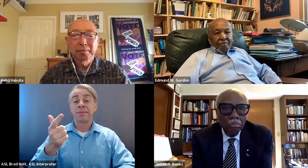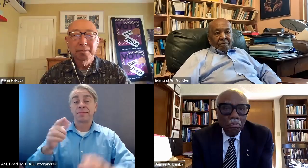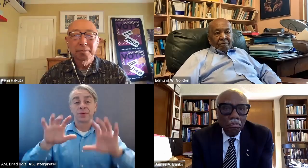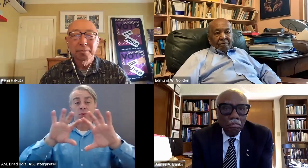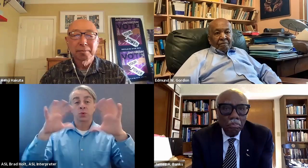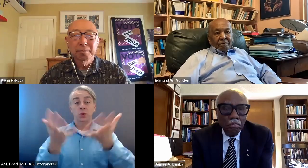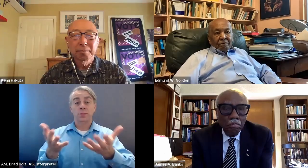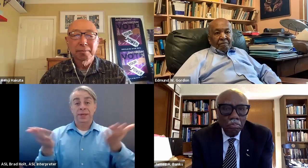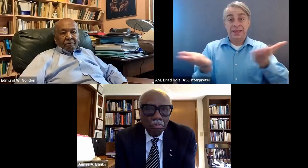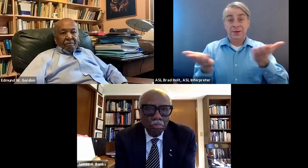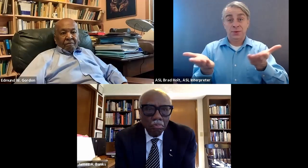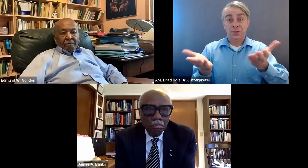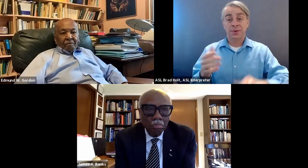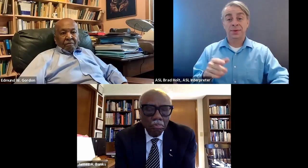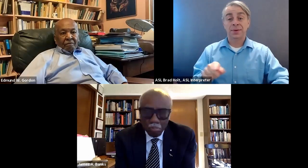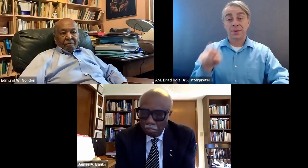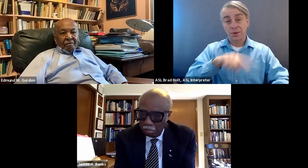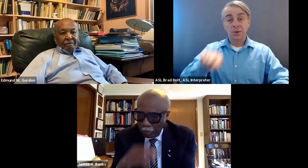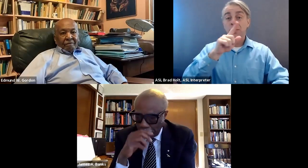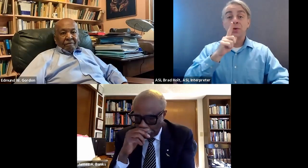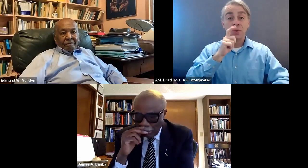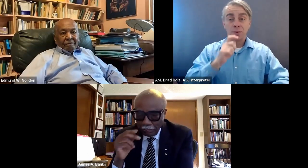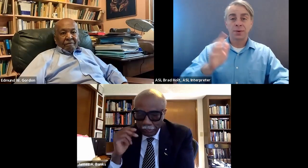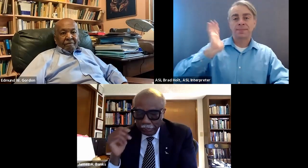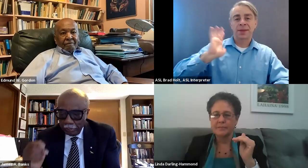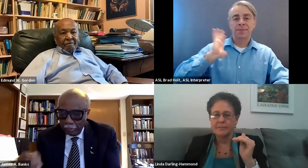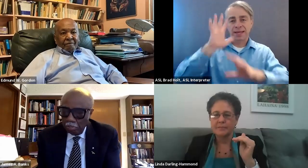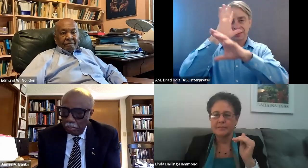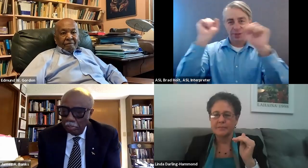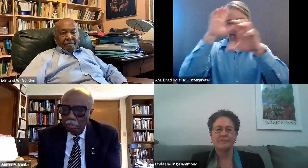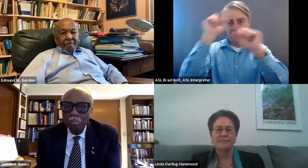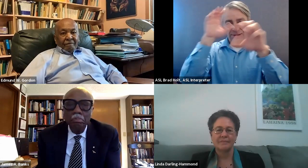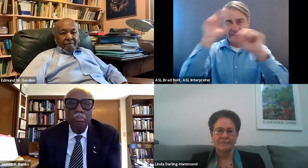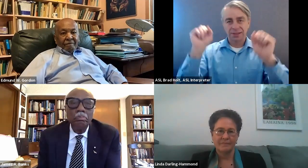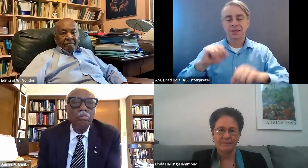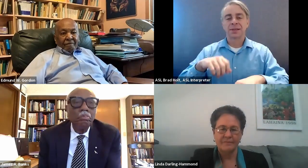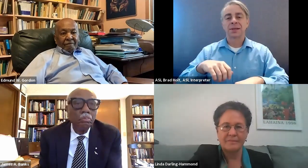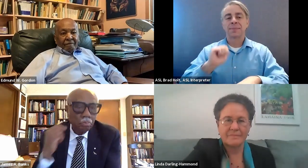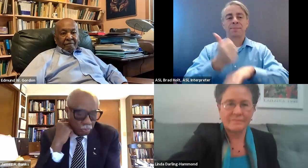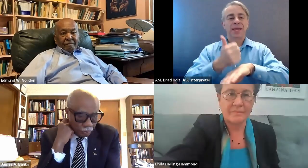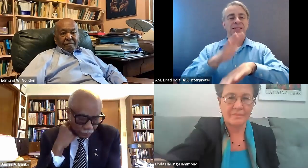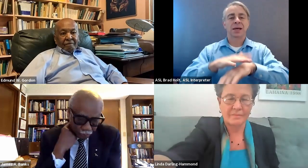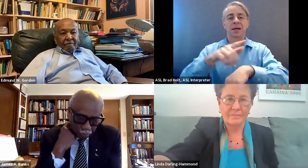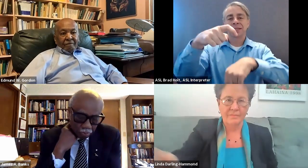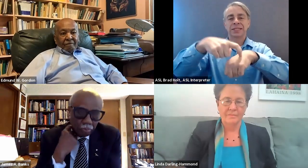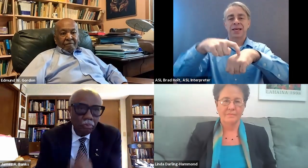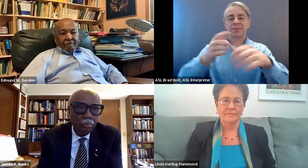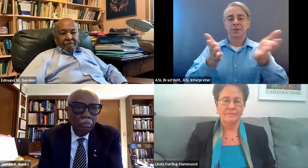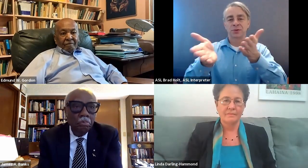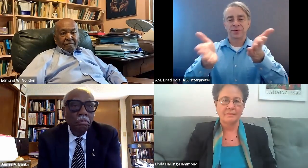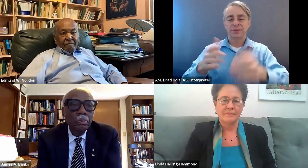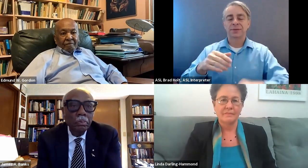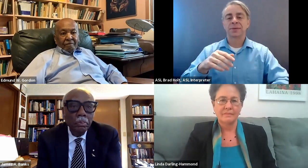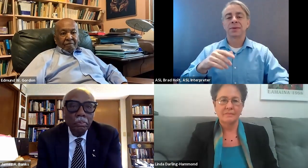of past presidents in order of their service, a select number,